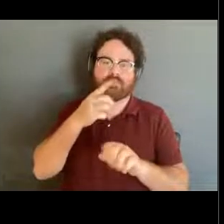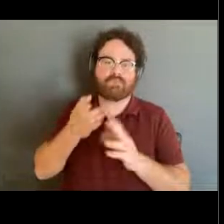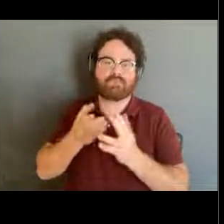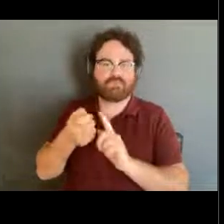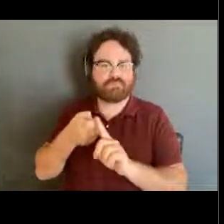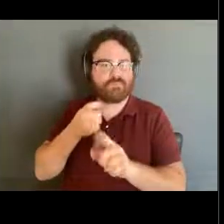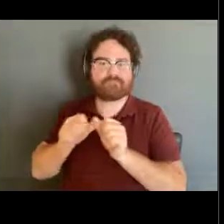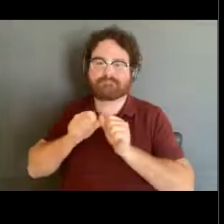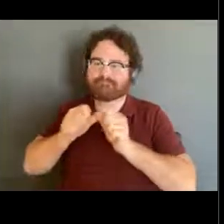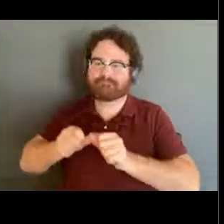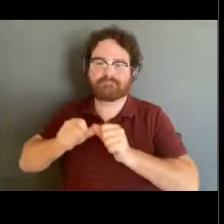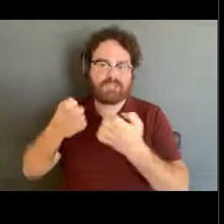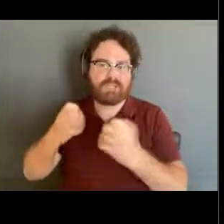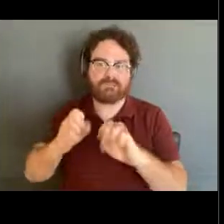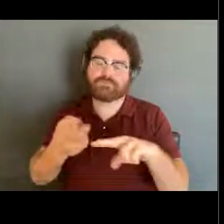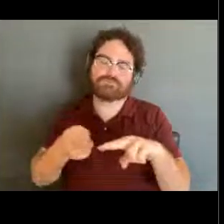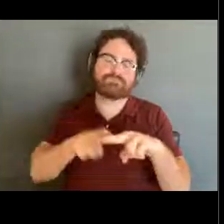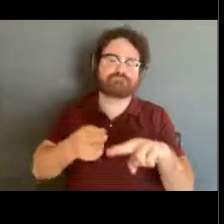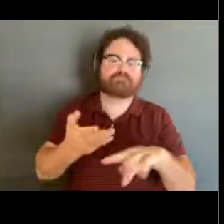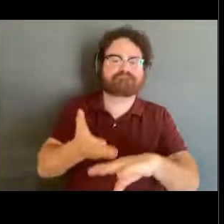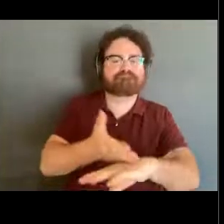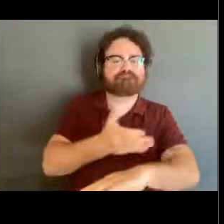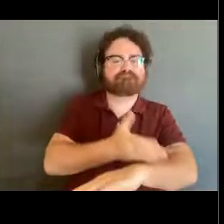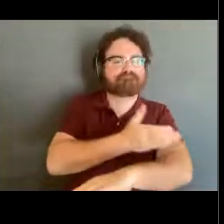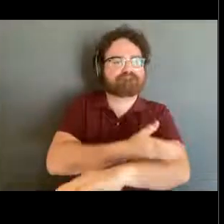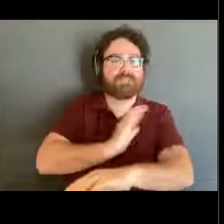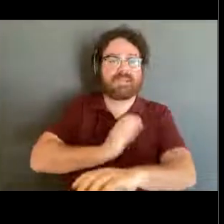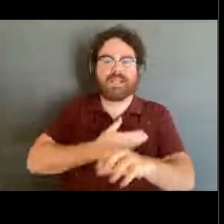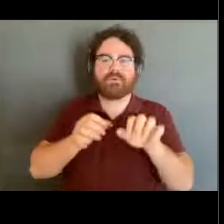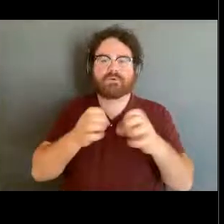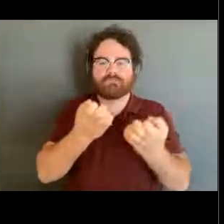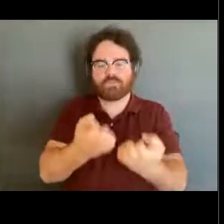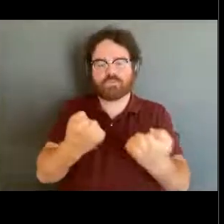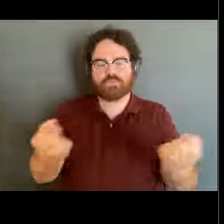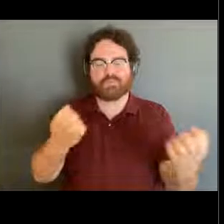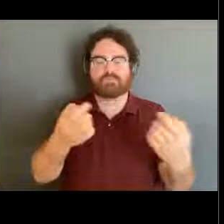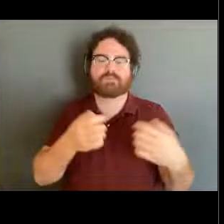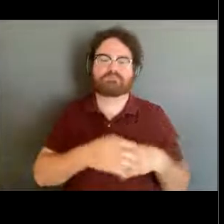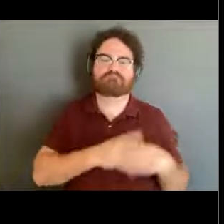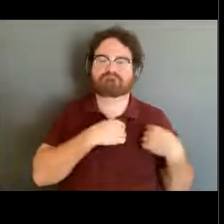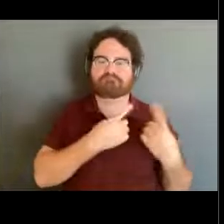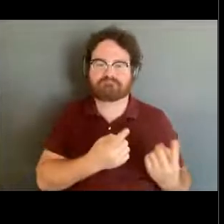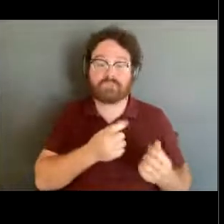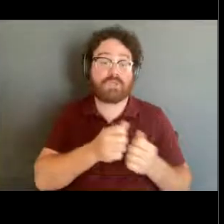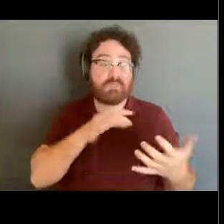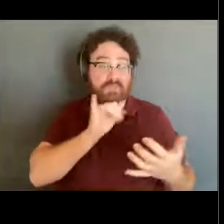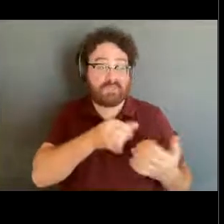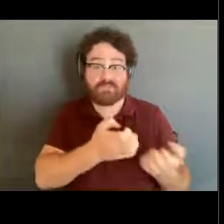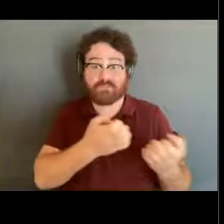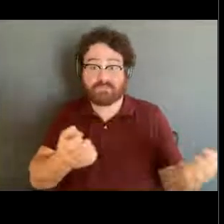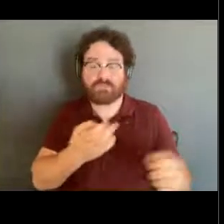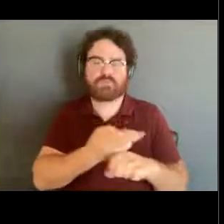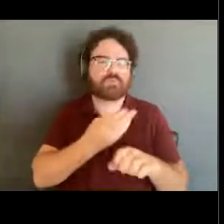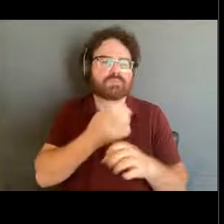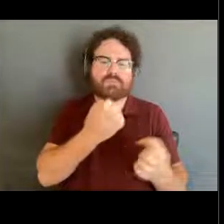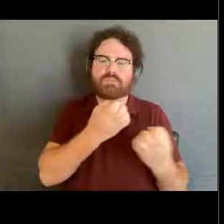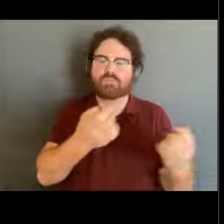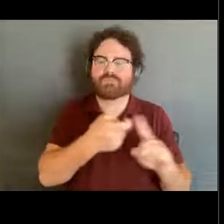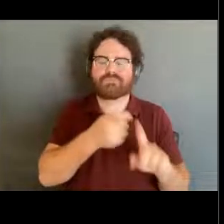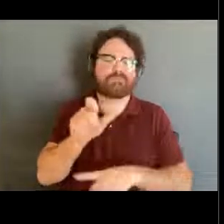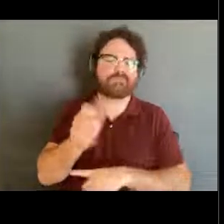chemical analysis instrumentation over time. And without these improvements, like using the instruments that were maybe present 10 to 20 years ago, this signal,